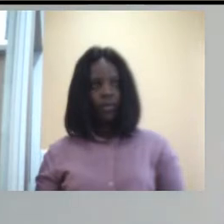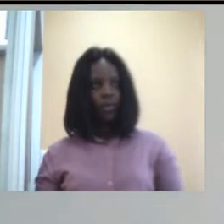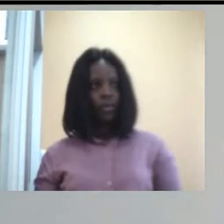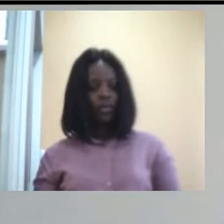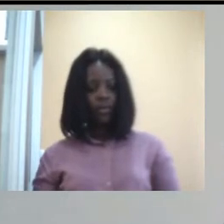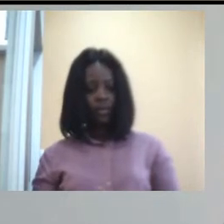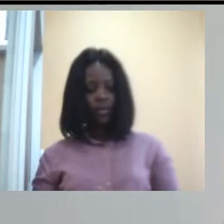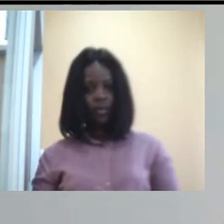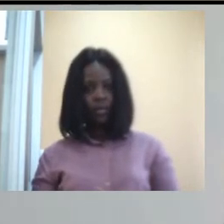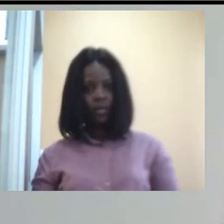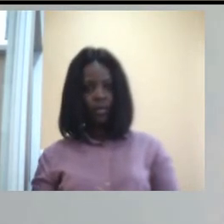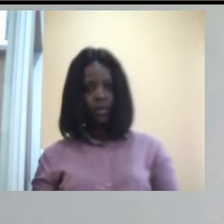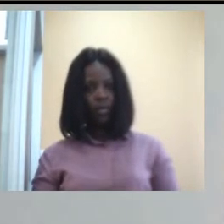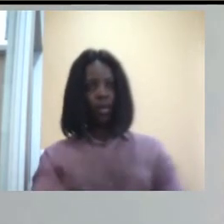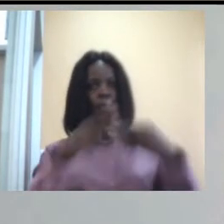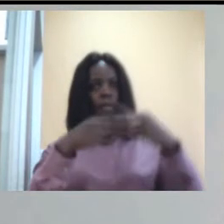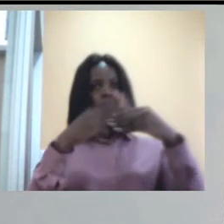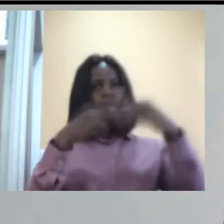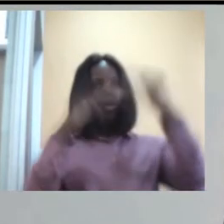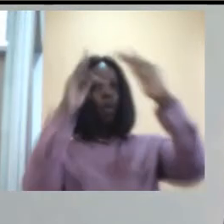Honorable Member,